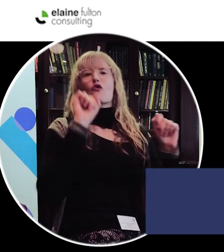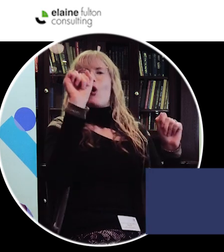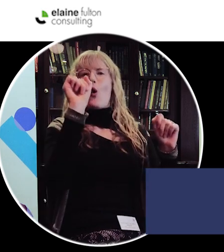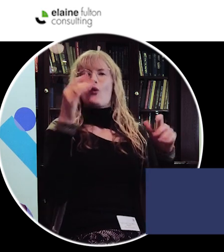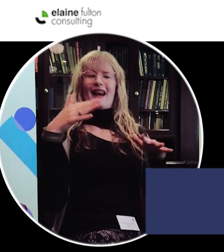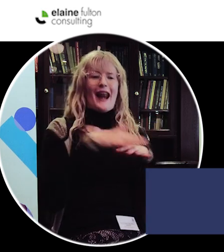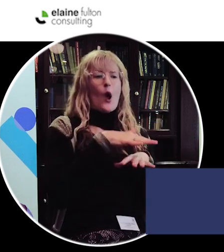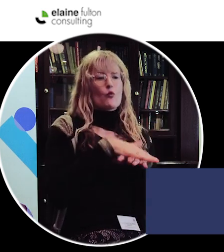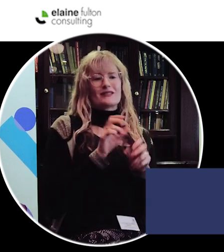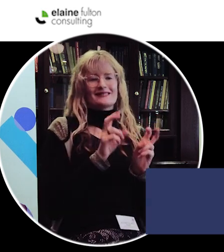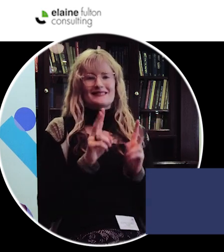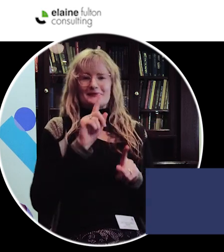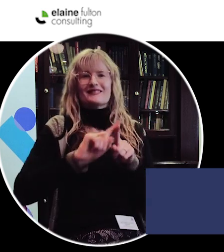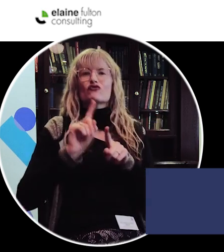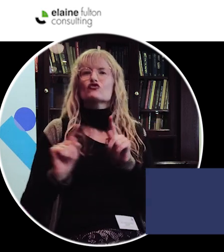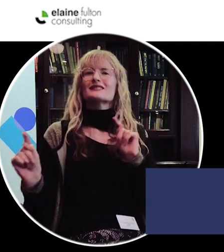are themselves different.